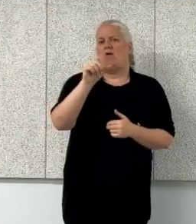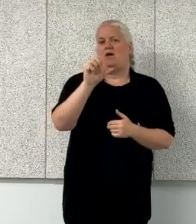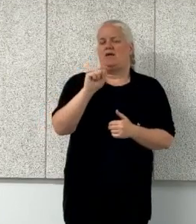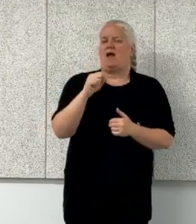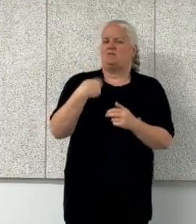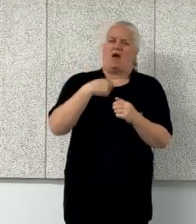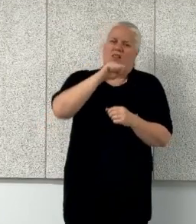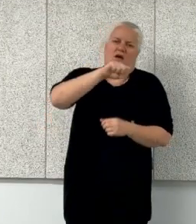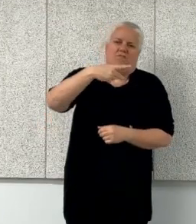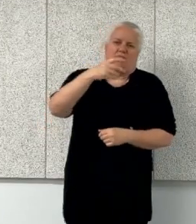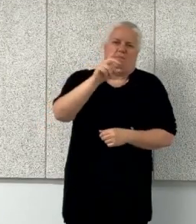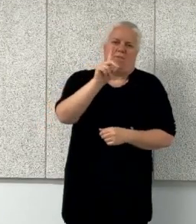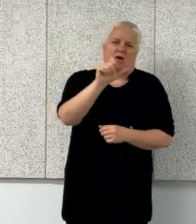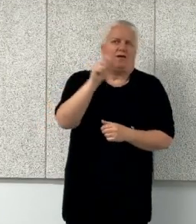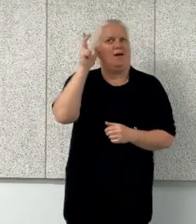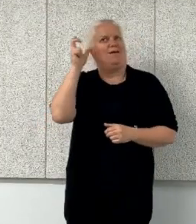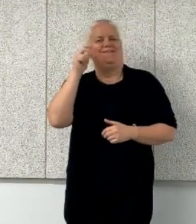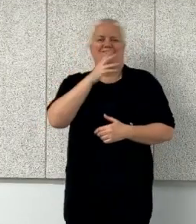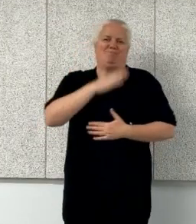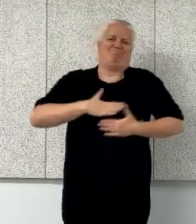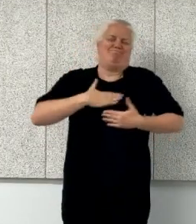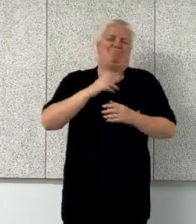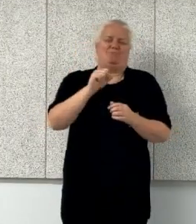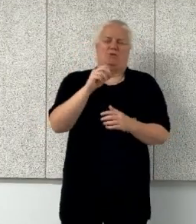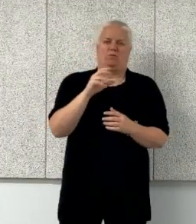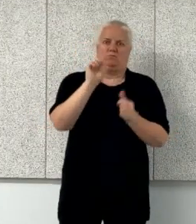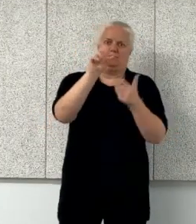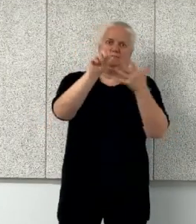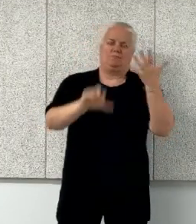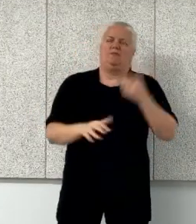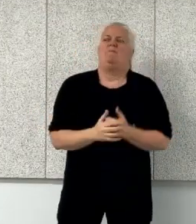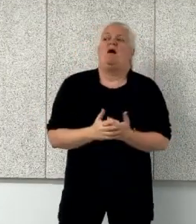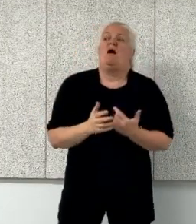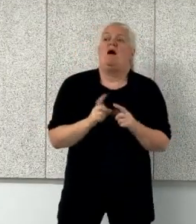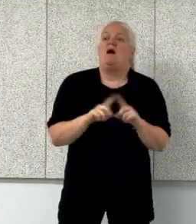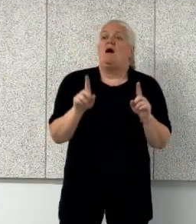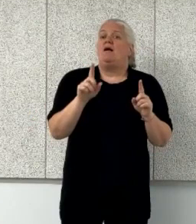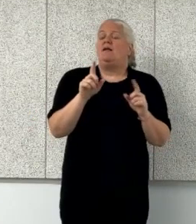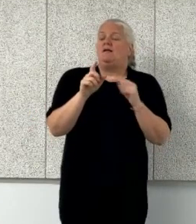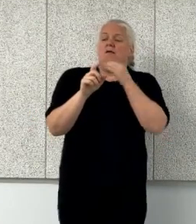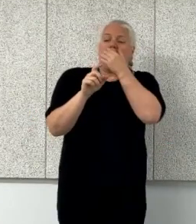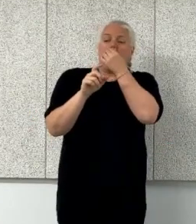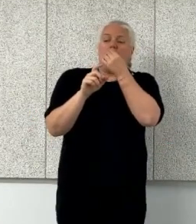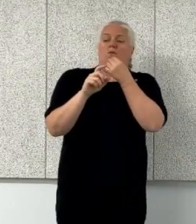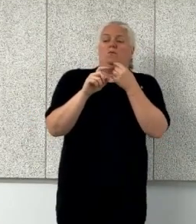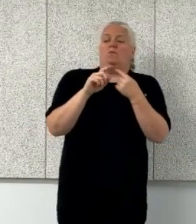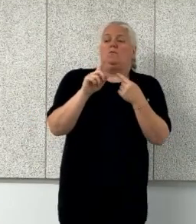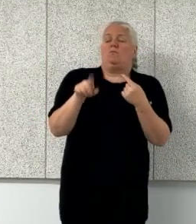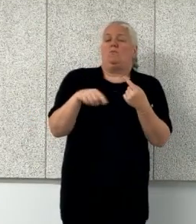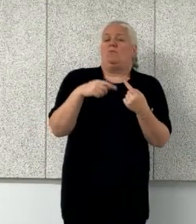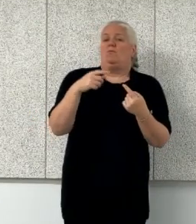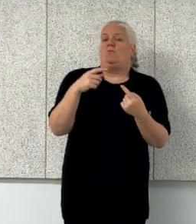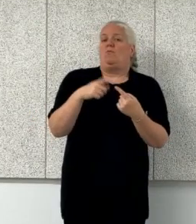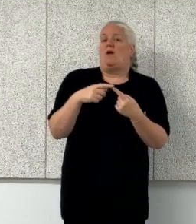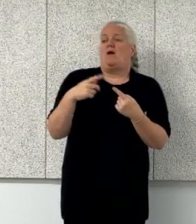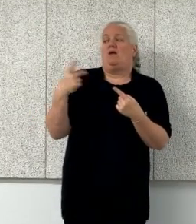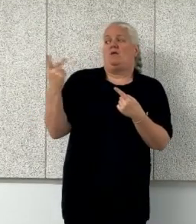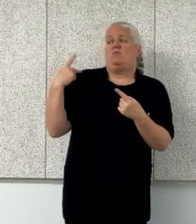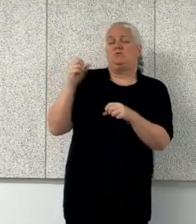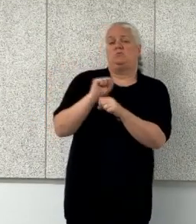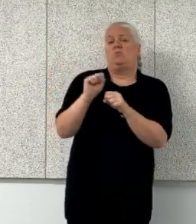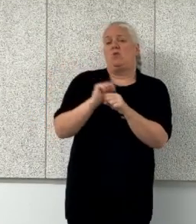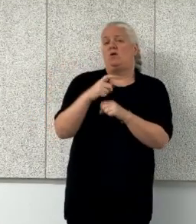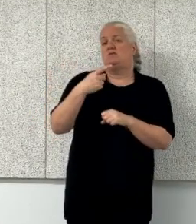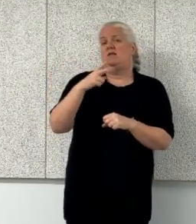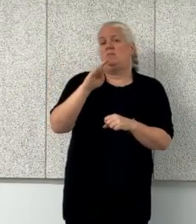But but additionally, and this is something that actually when we were at The Public, our former colleague, Rinaldi